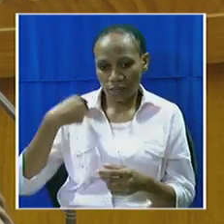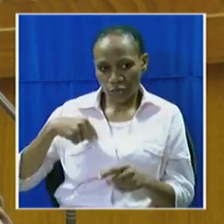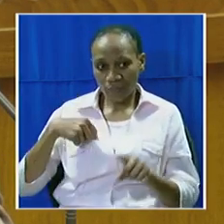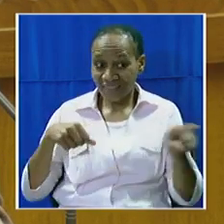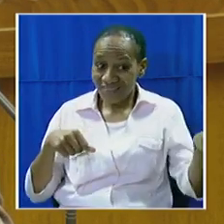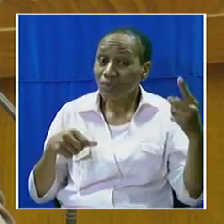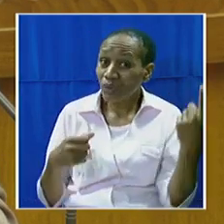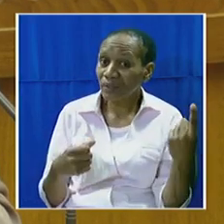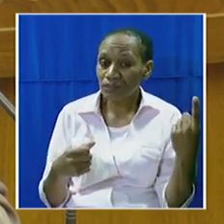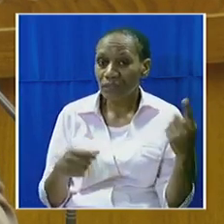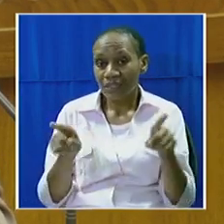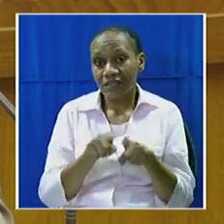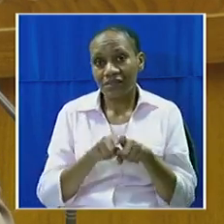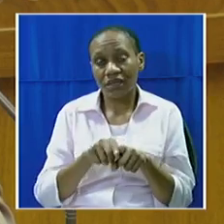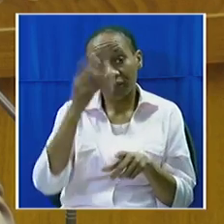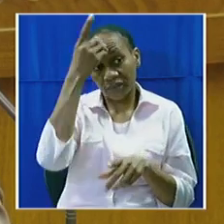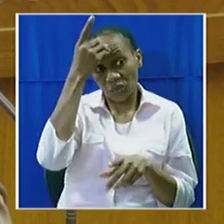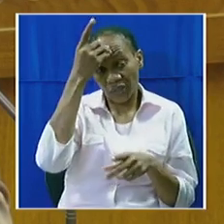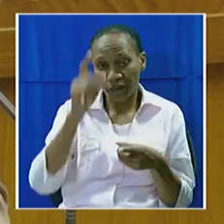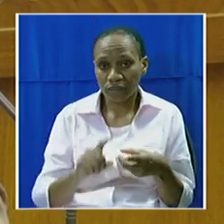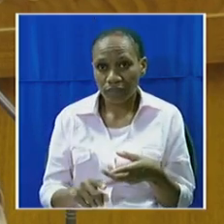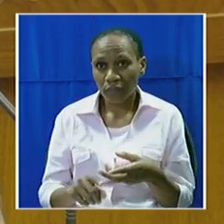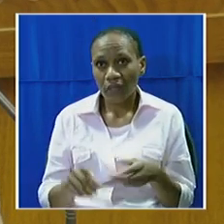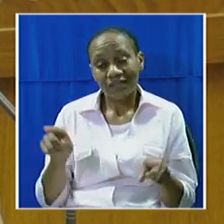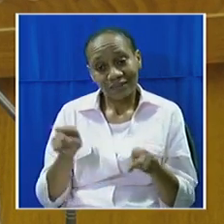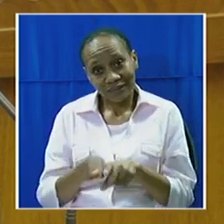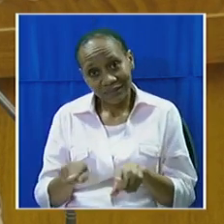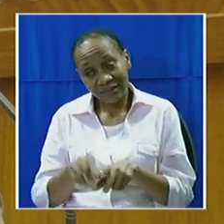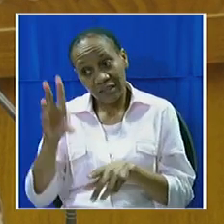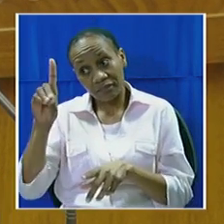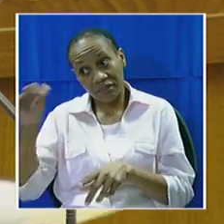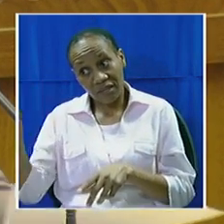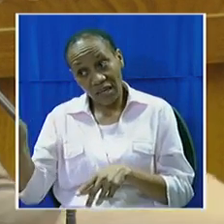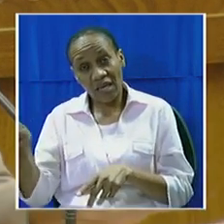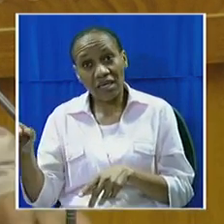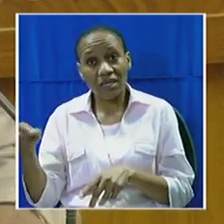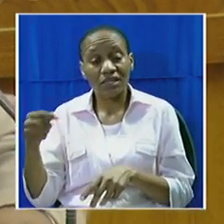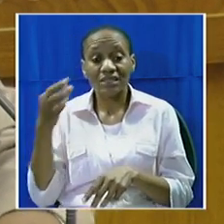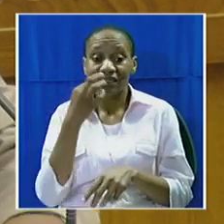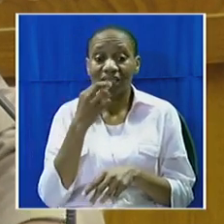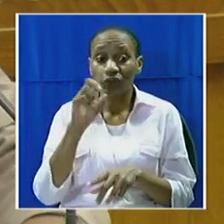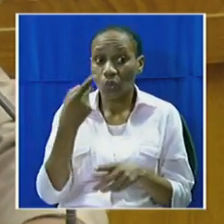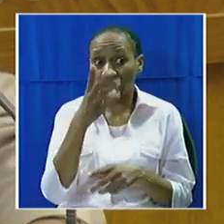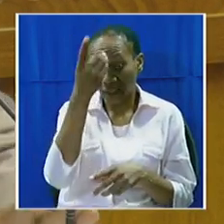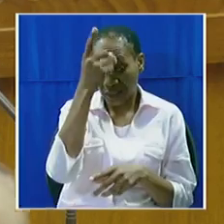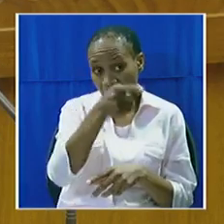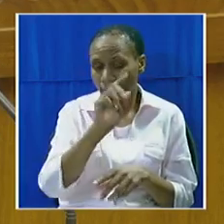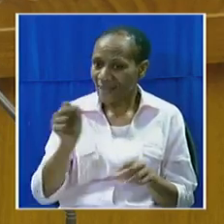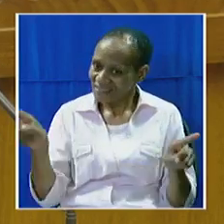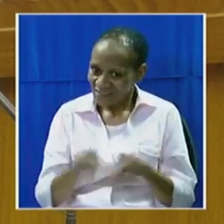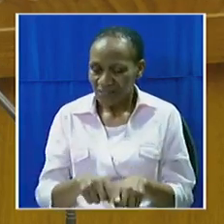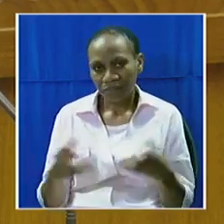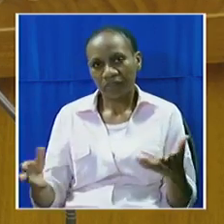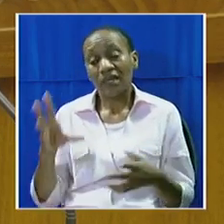municipalities, such as eThekwini, as the DA would have us believe. In